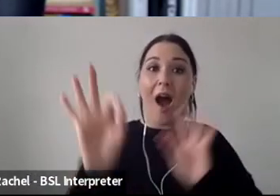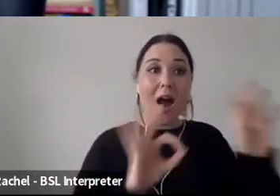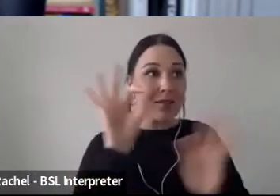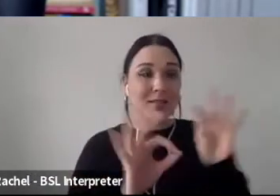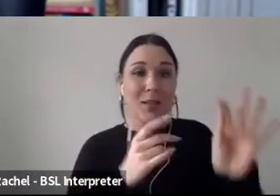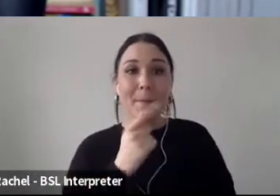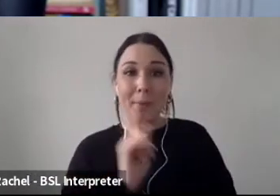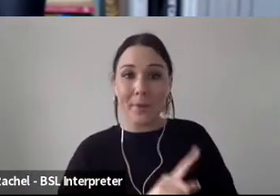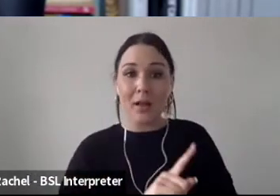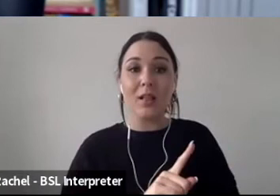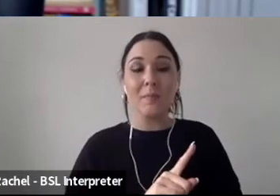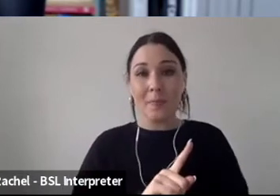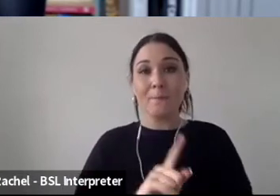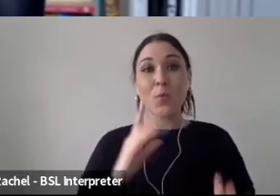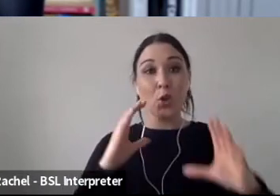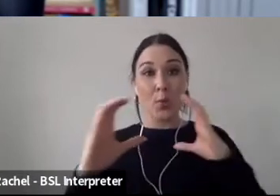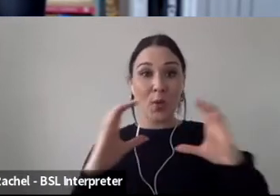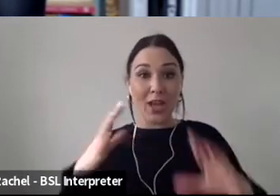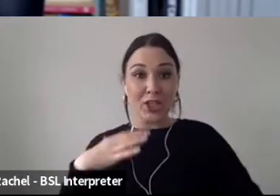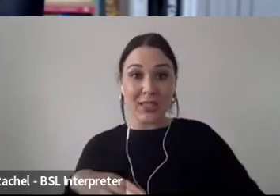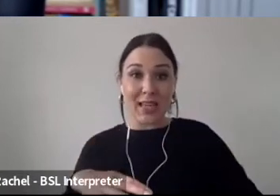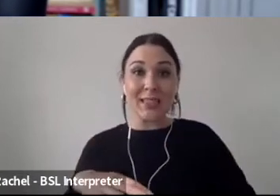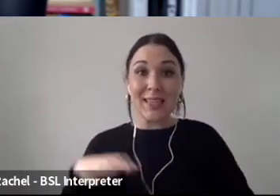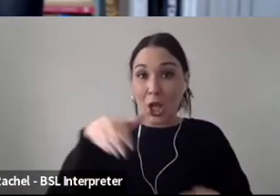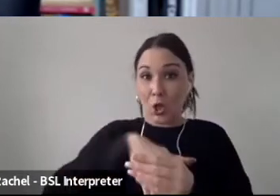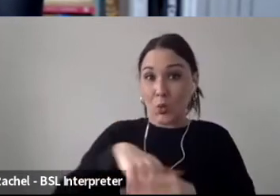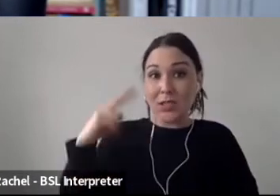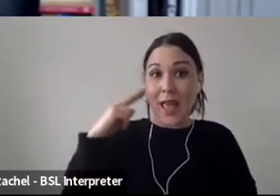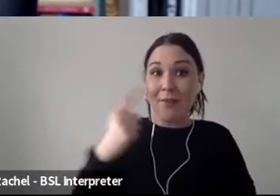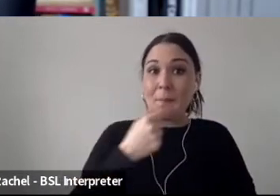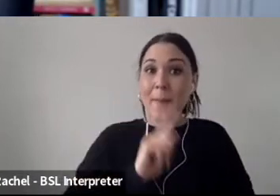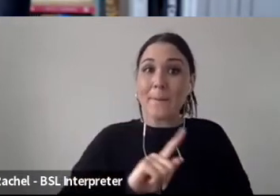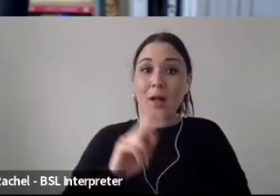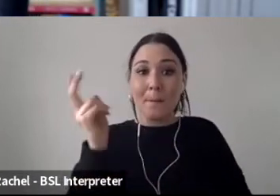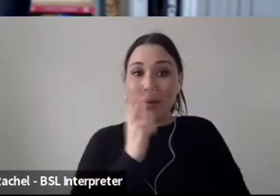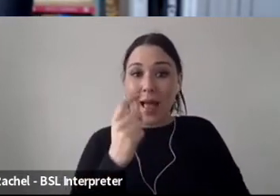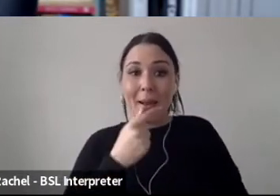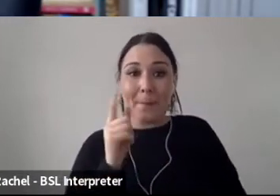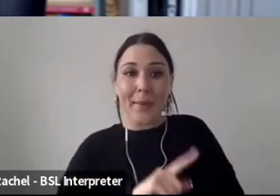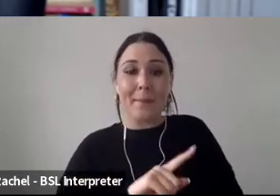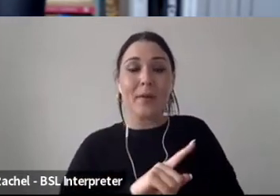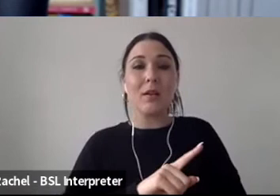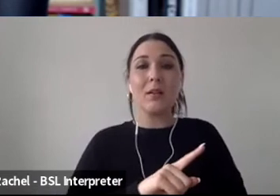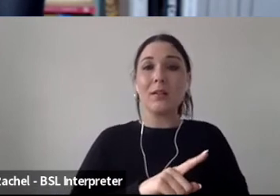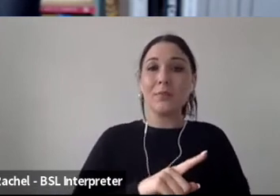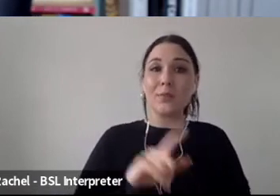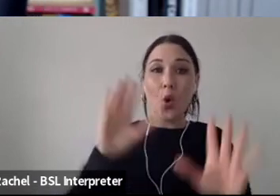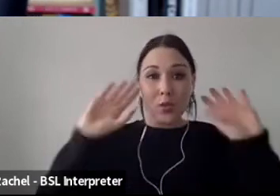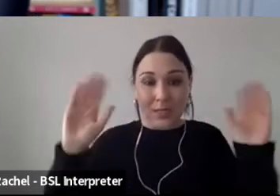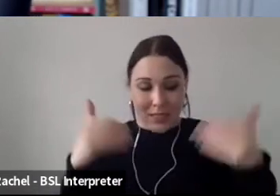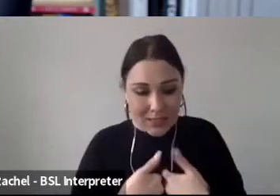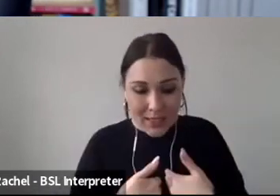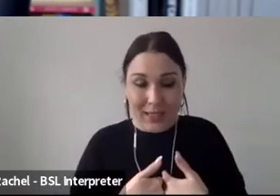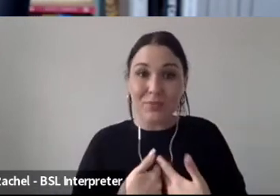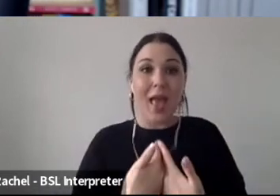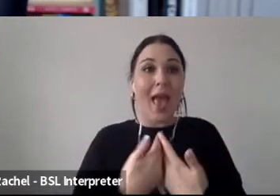talking about disabled people with communication needs, which includes deaf people, but it also includes blind people, people with learning disabilities, autistic people, anybody who